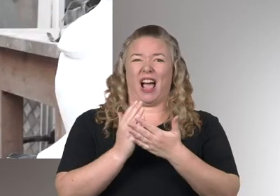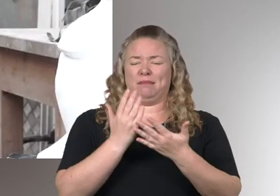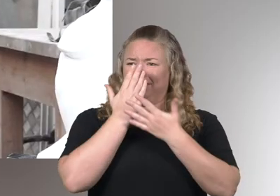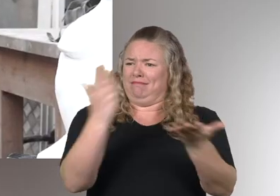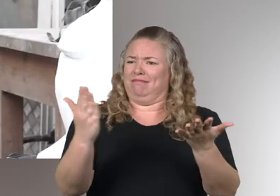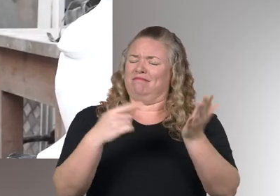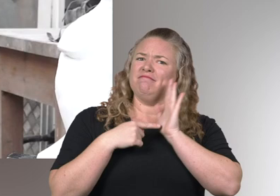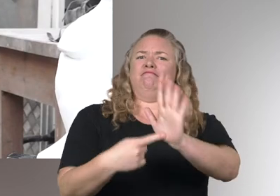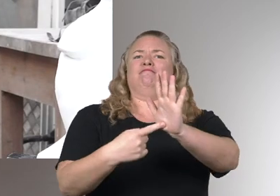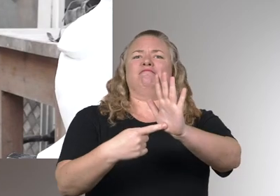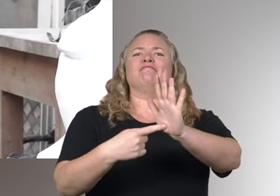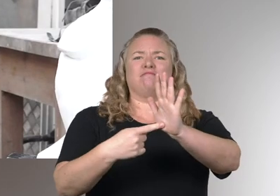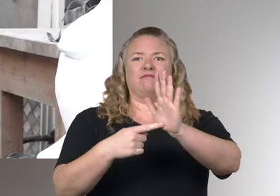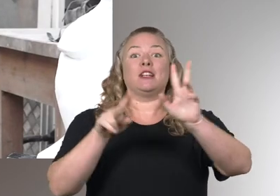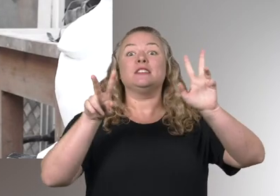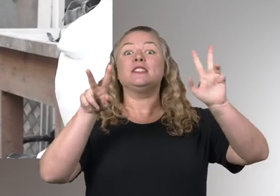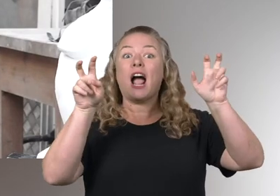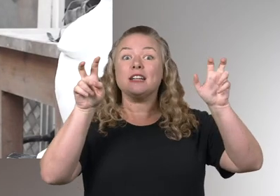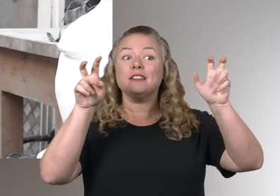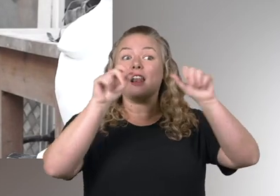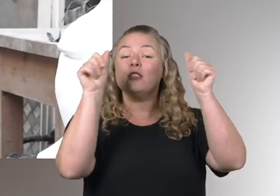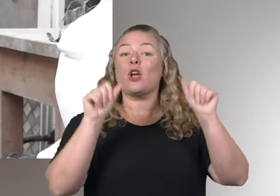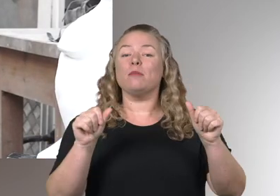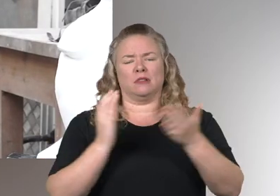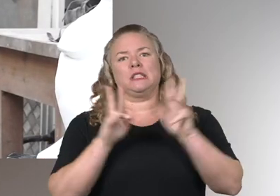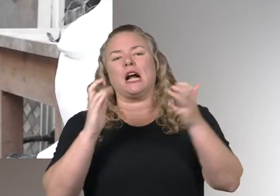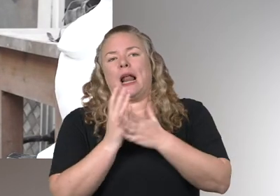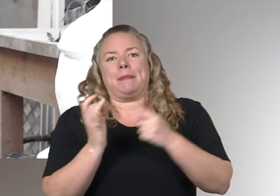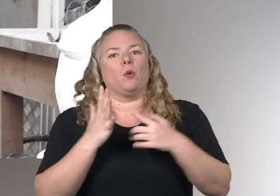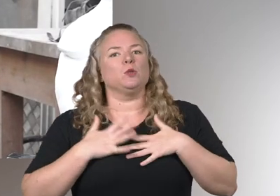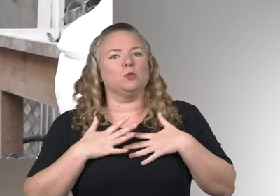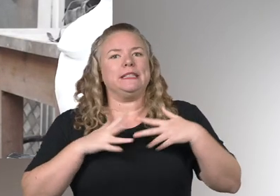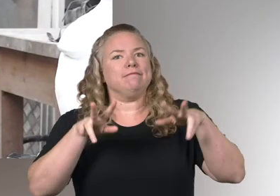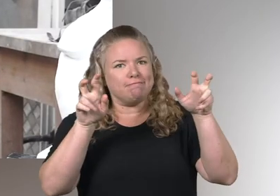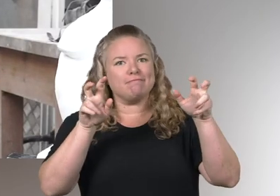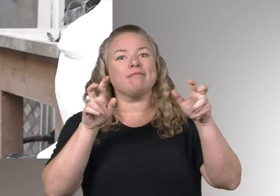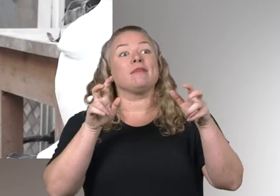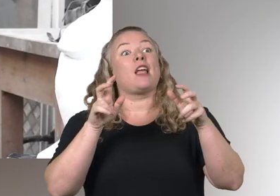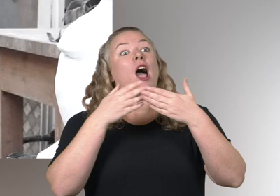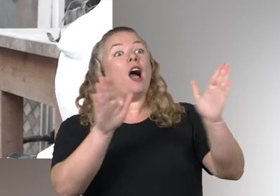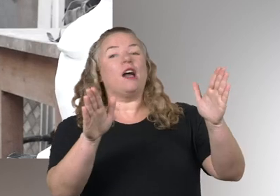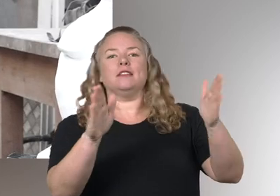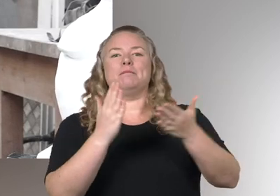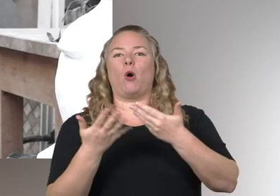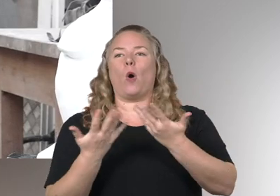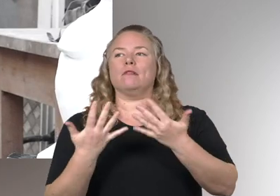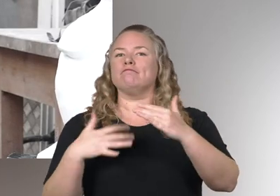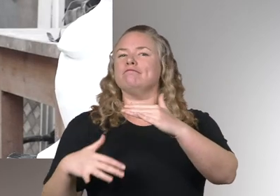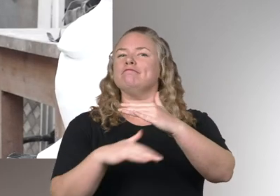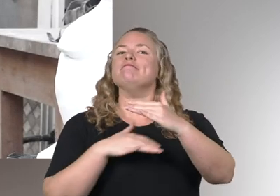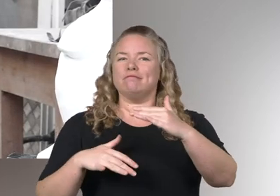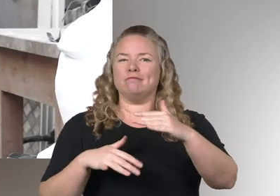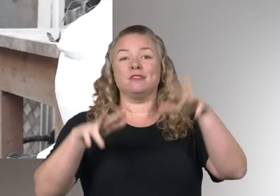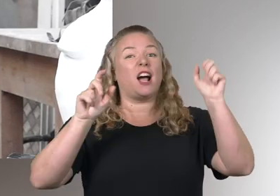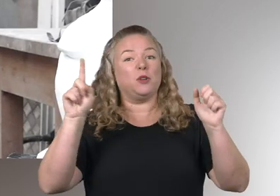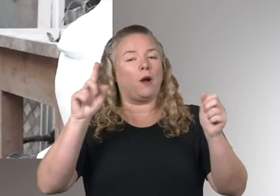was very overt, the title of the sculpture, which titles are really quite important for me, is the Monument to the Unintended